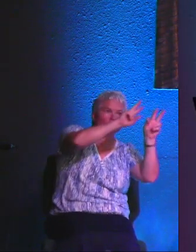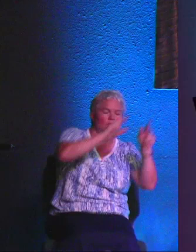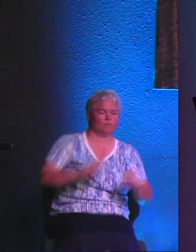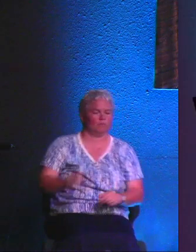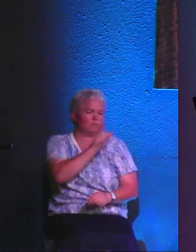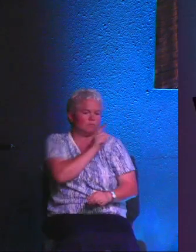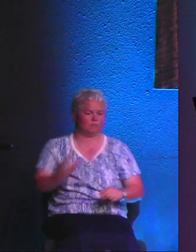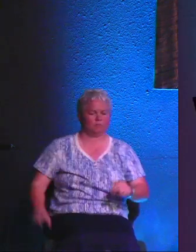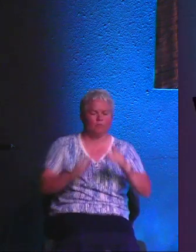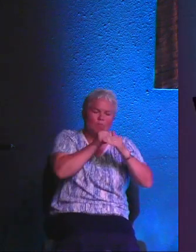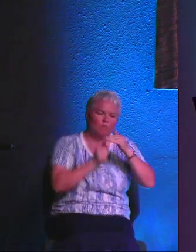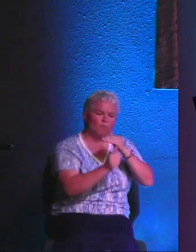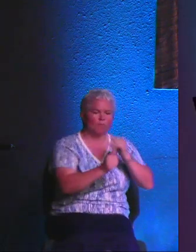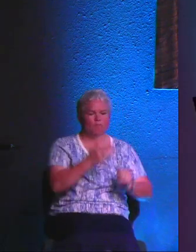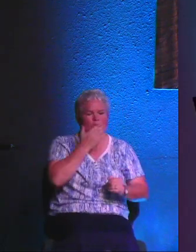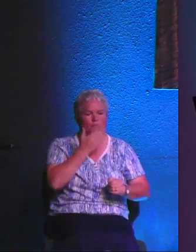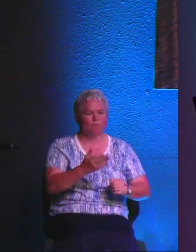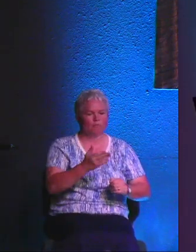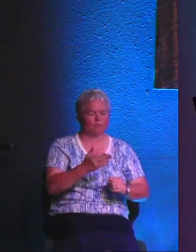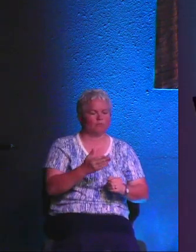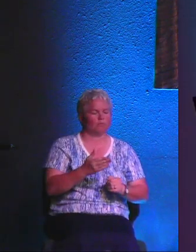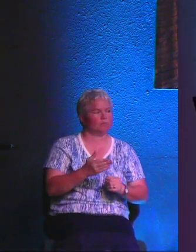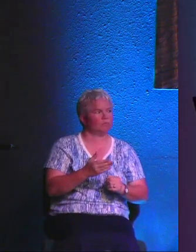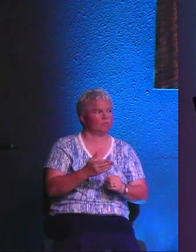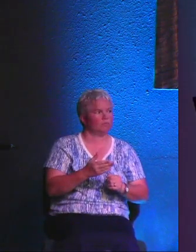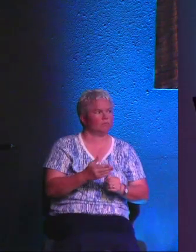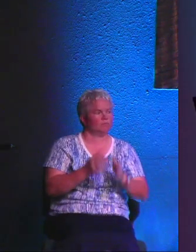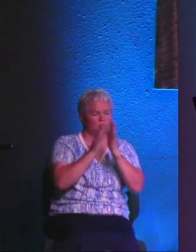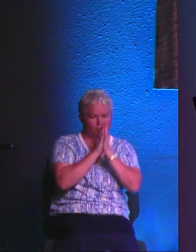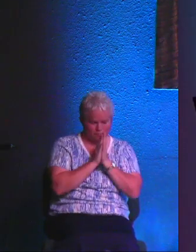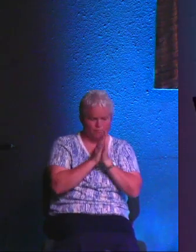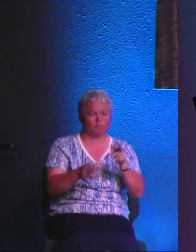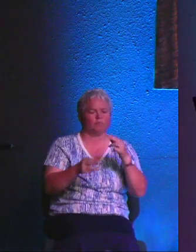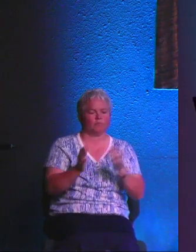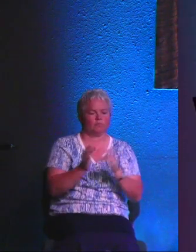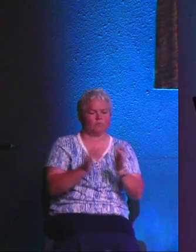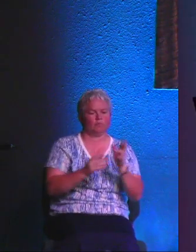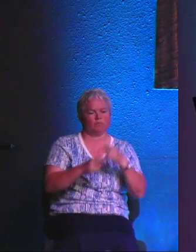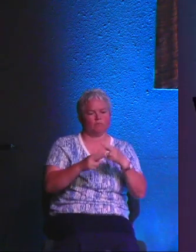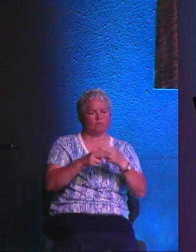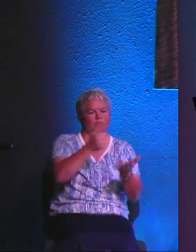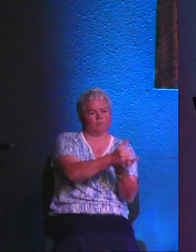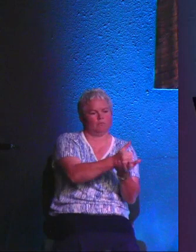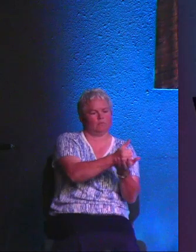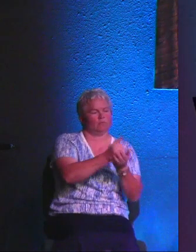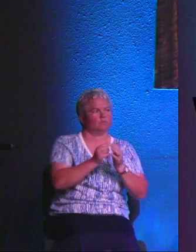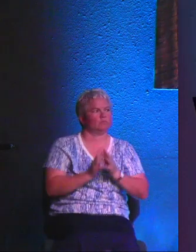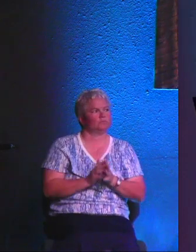honor, Lord, and just humbled by your goodness, Father. We pray all of this in Jesus' name. Amen.